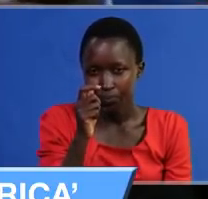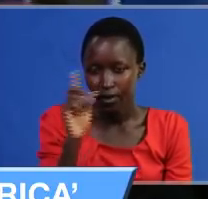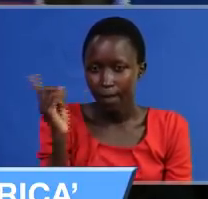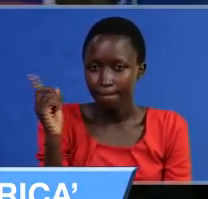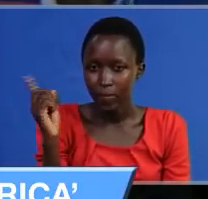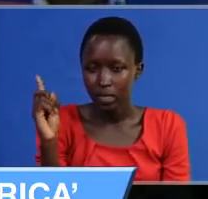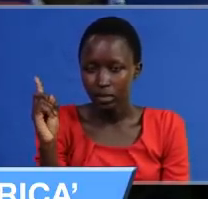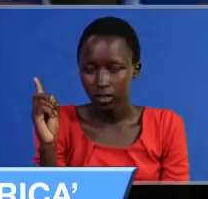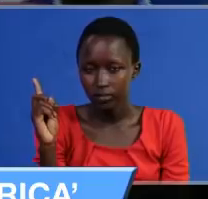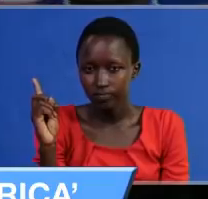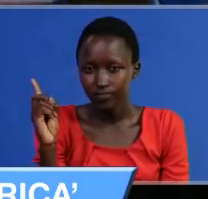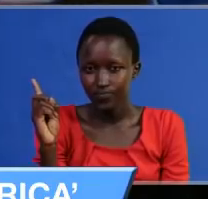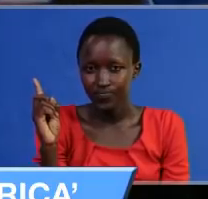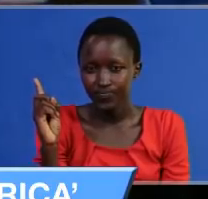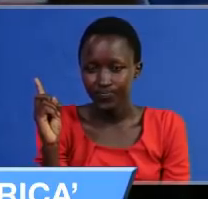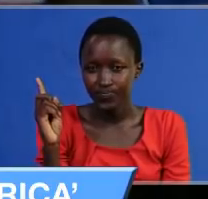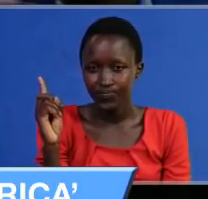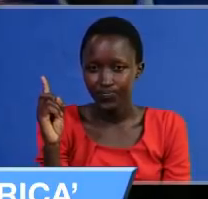ministers